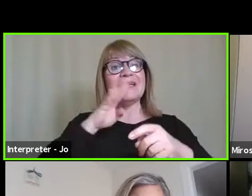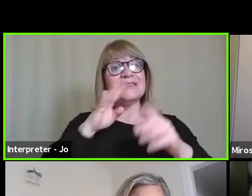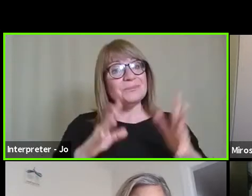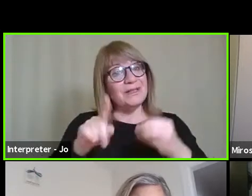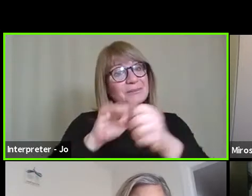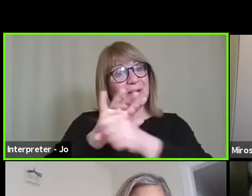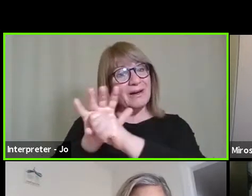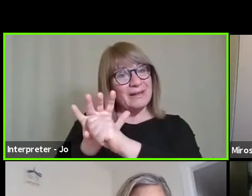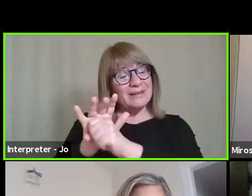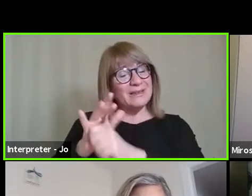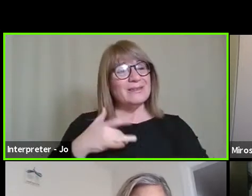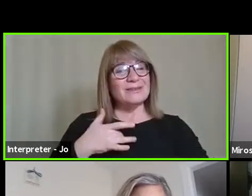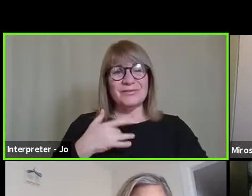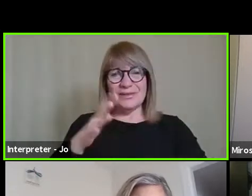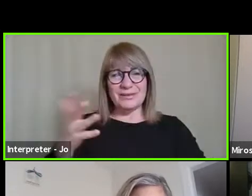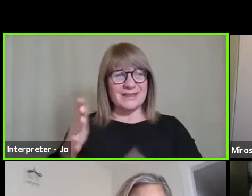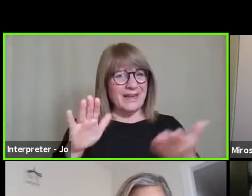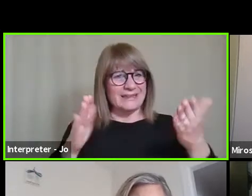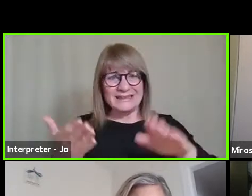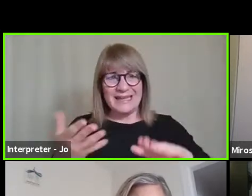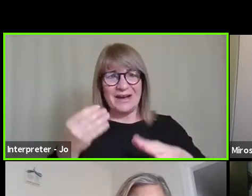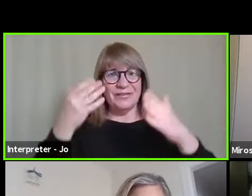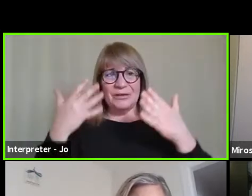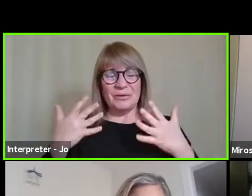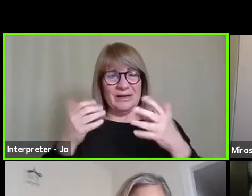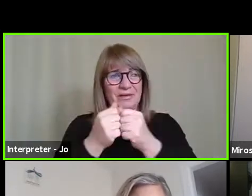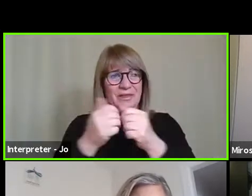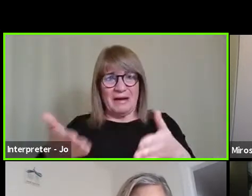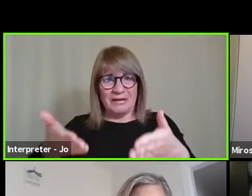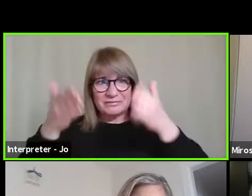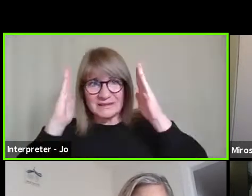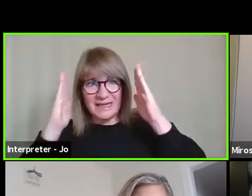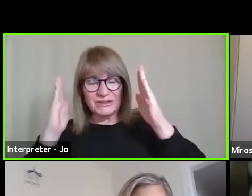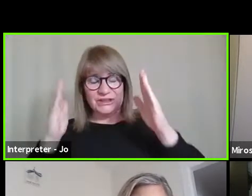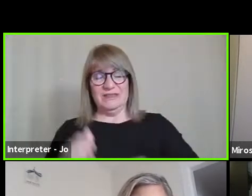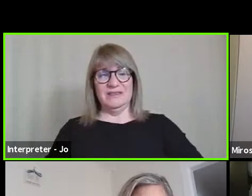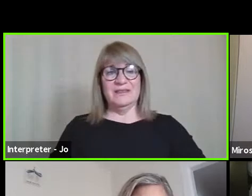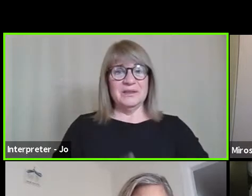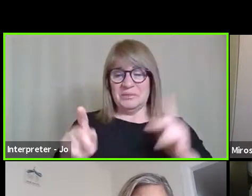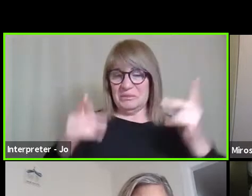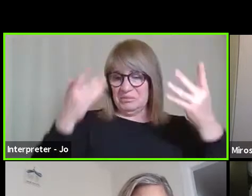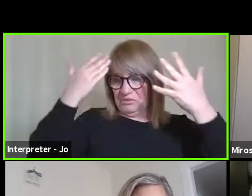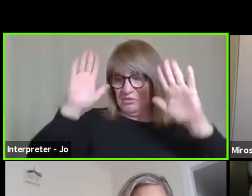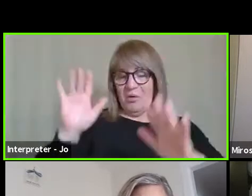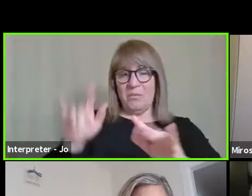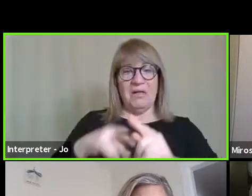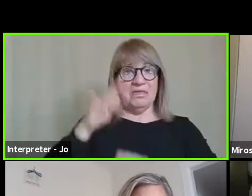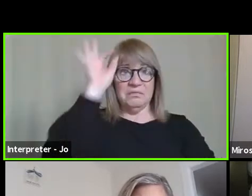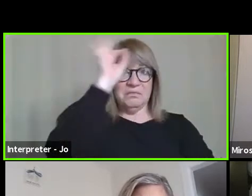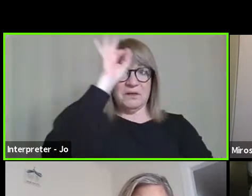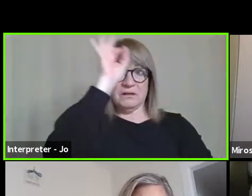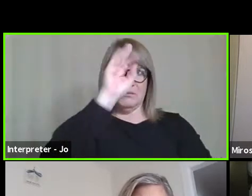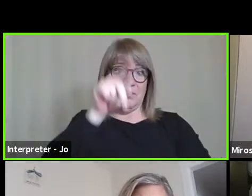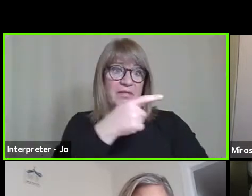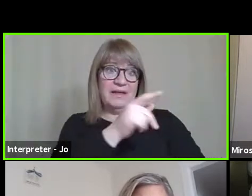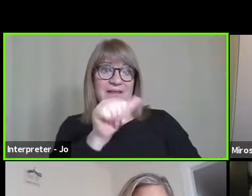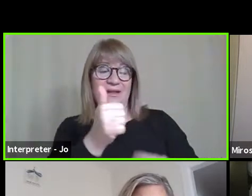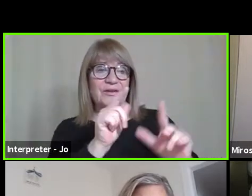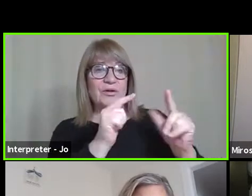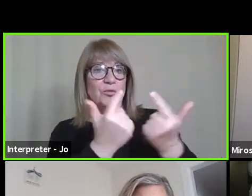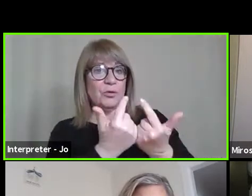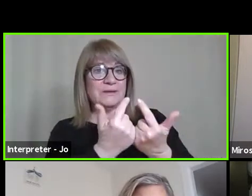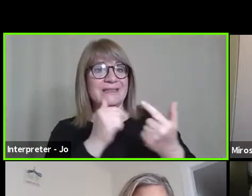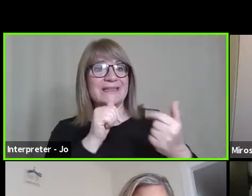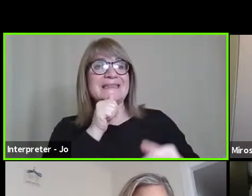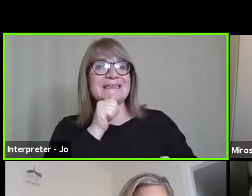death and grief um without a lot of attention emanating from either the public health of the medical or the the governmental entities supposedly